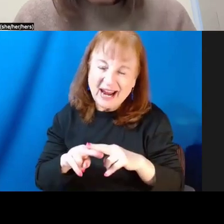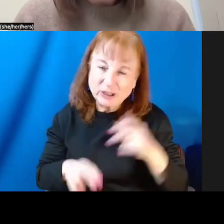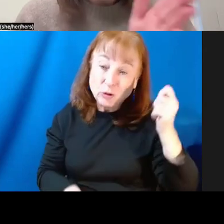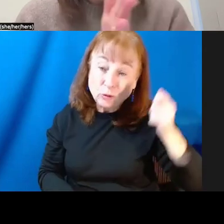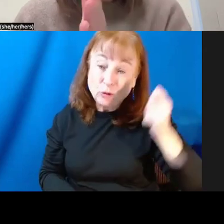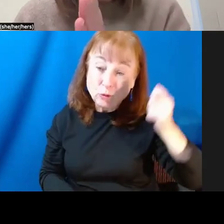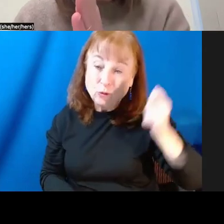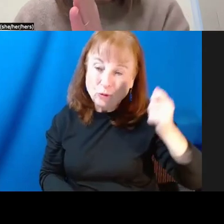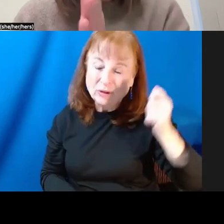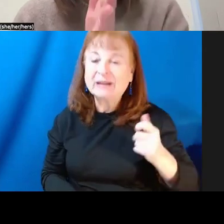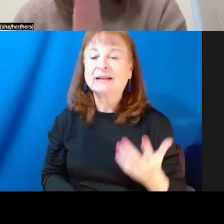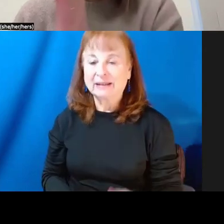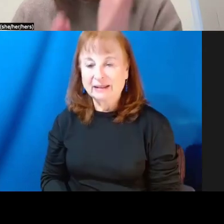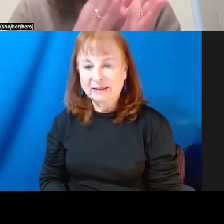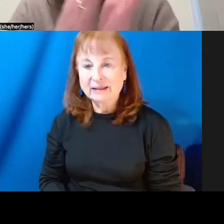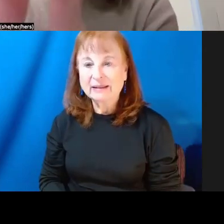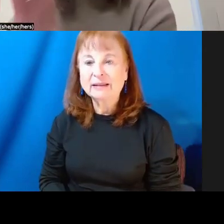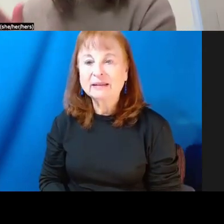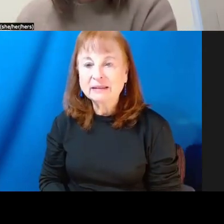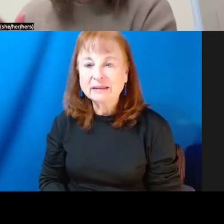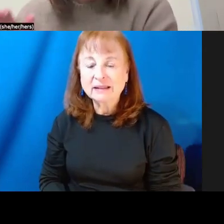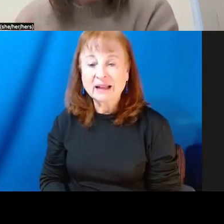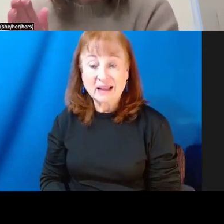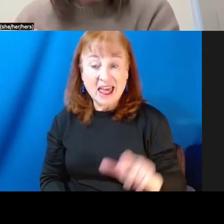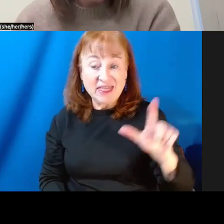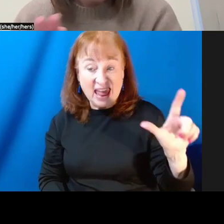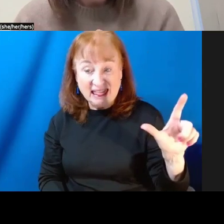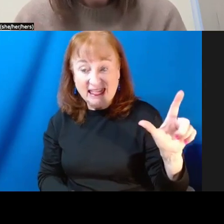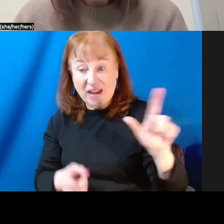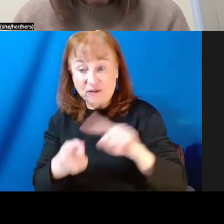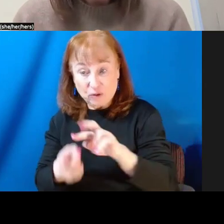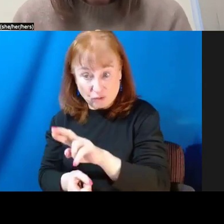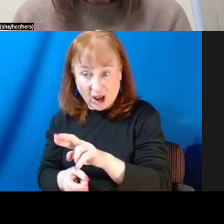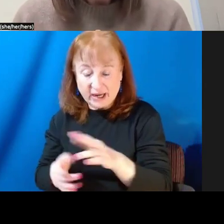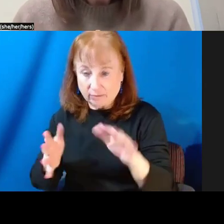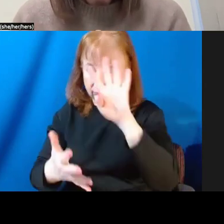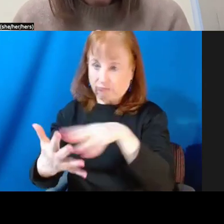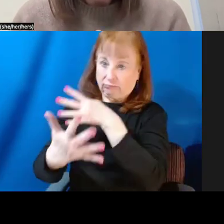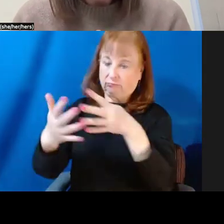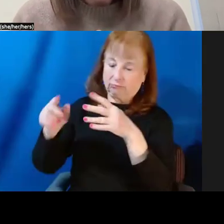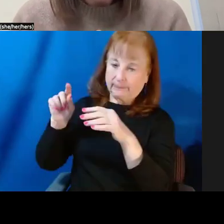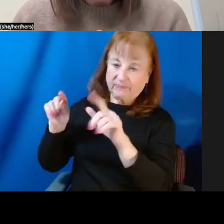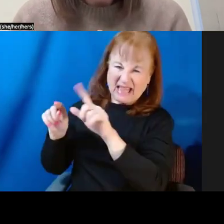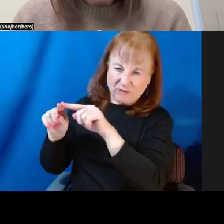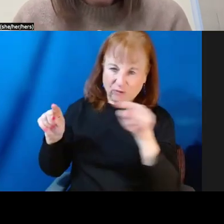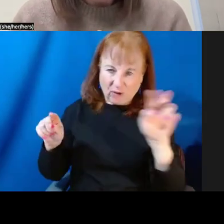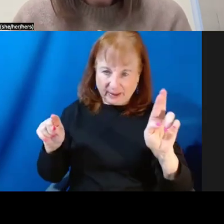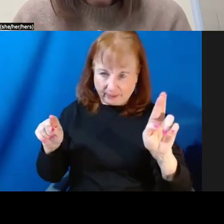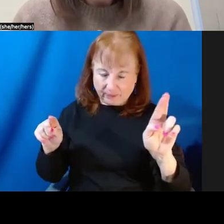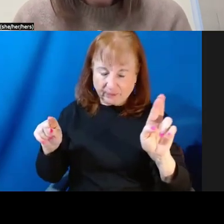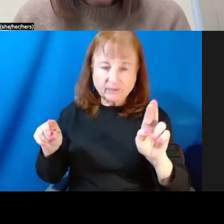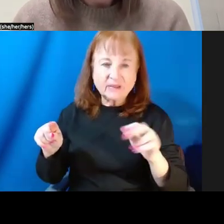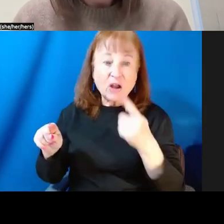Okay, so then moving left to right across the table. This column, outlined in